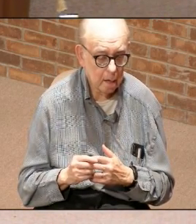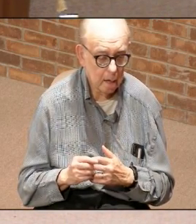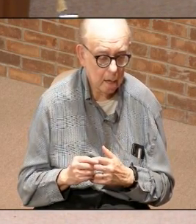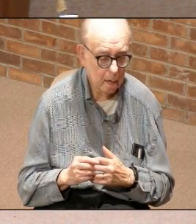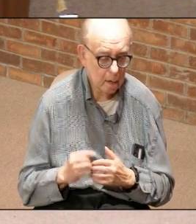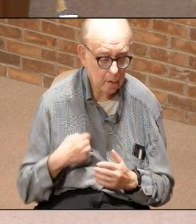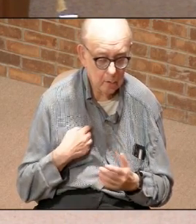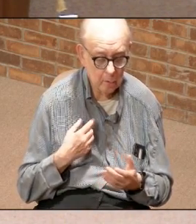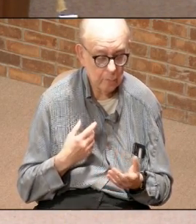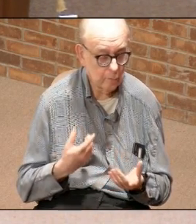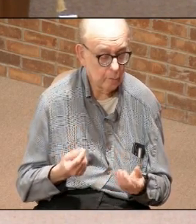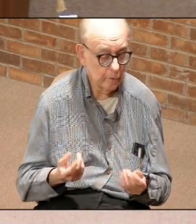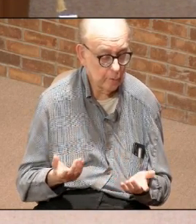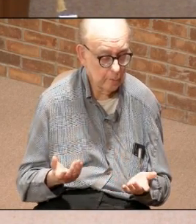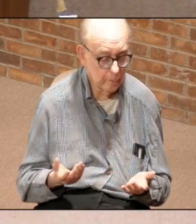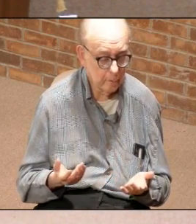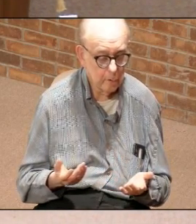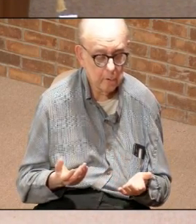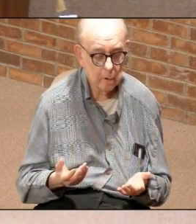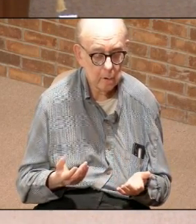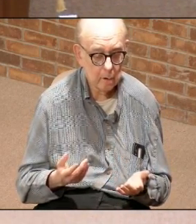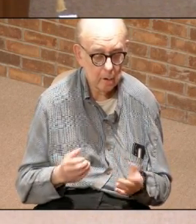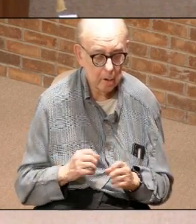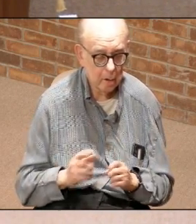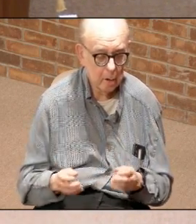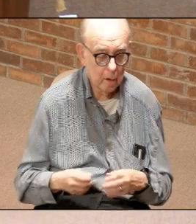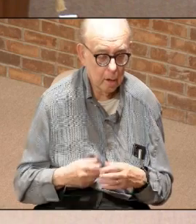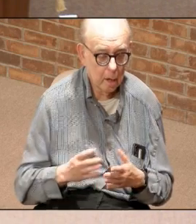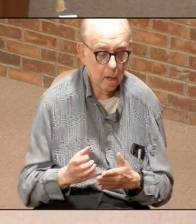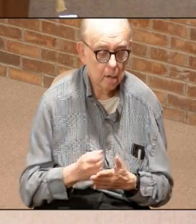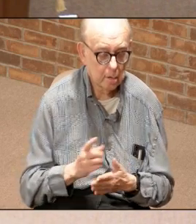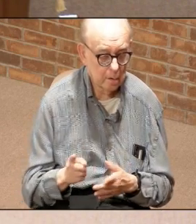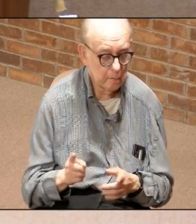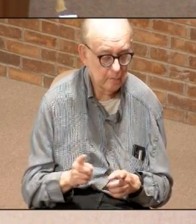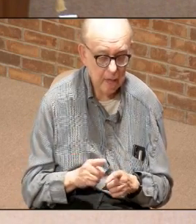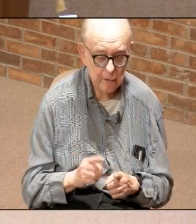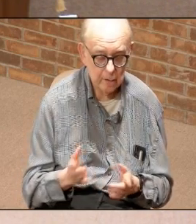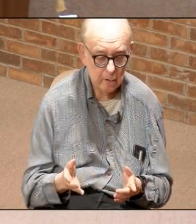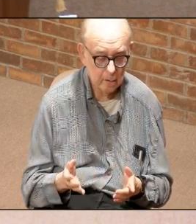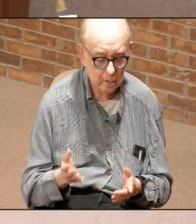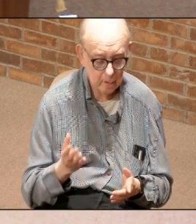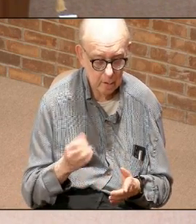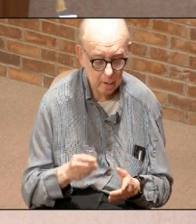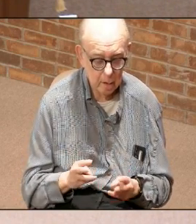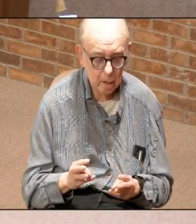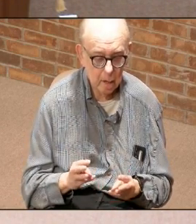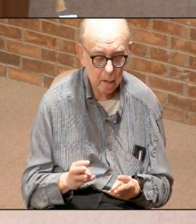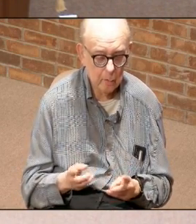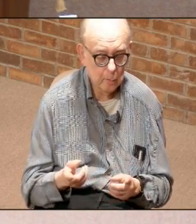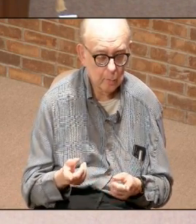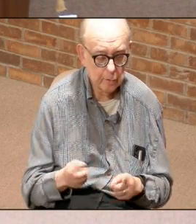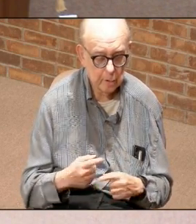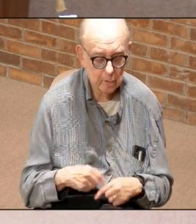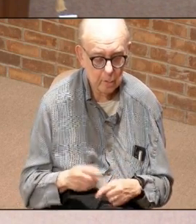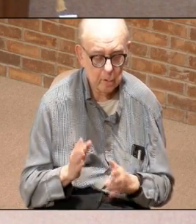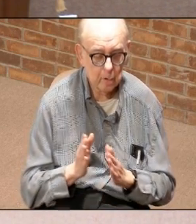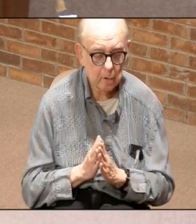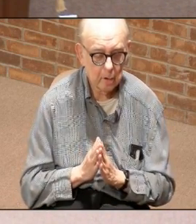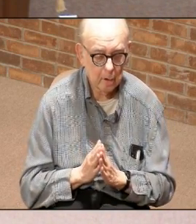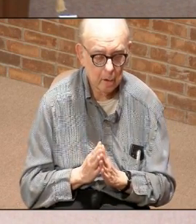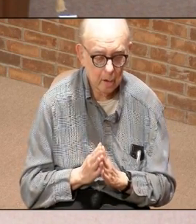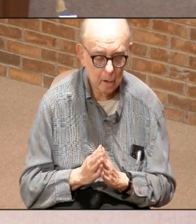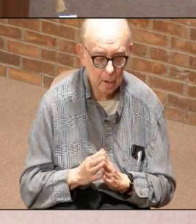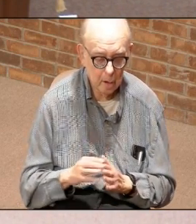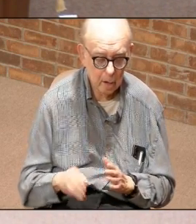Here's what we could do. We could offer you to come as you are. And by the way, when you come, we actually have,